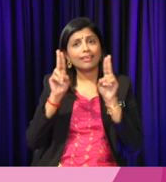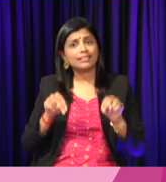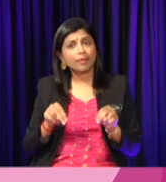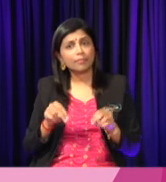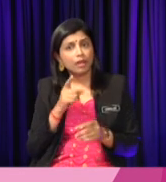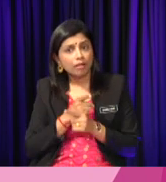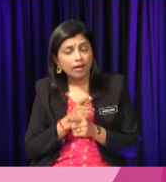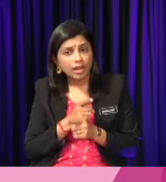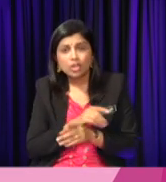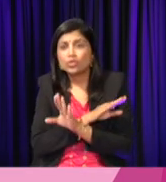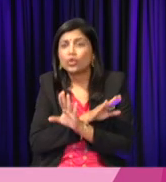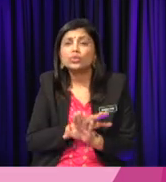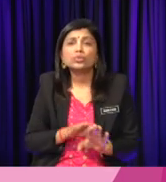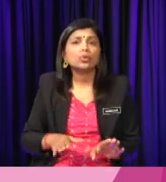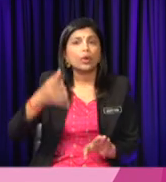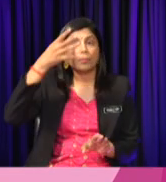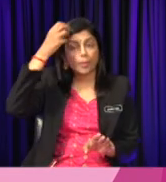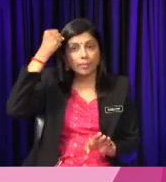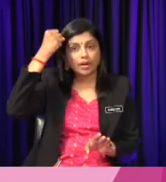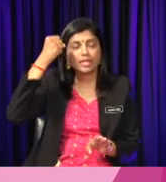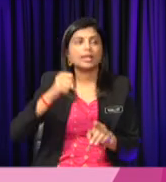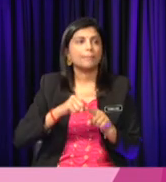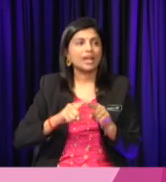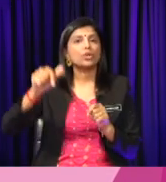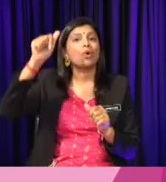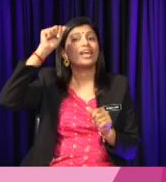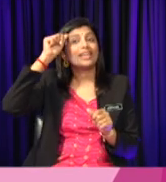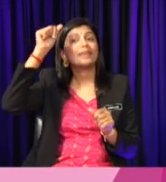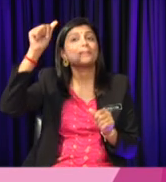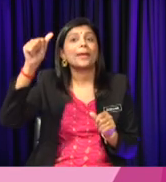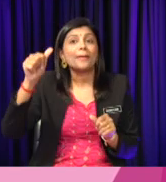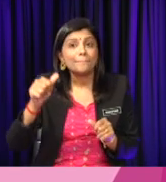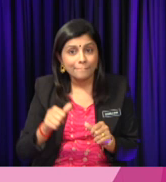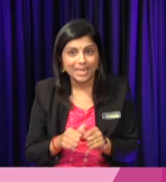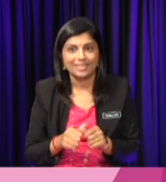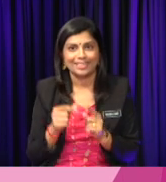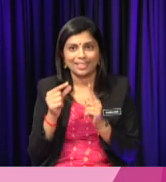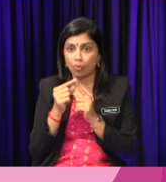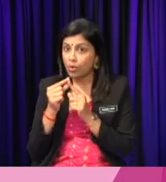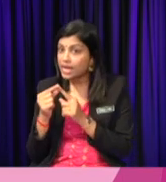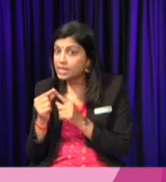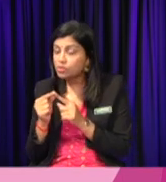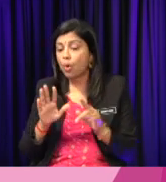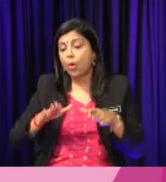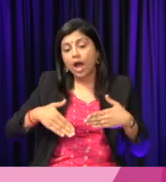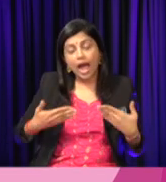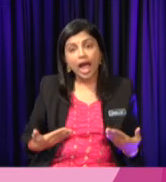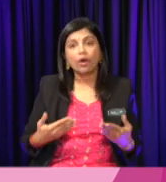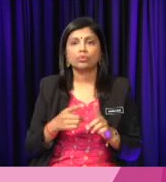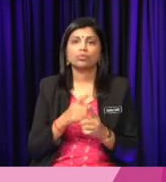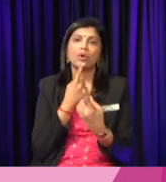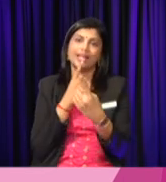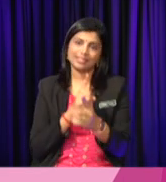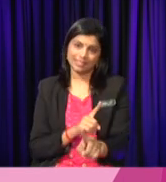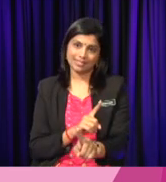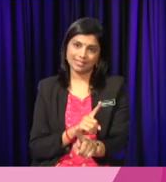or the pupils have been exposed to throughout their schooling years from Standard 1 until Form 5. Okay. But we